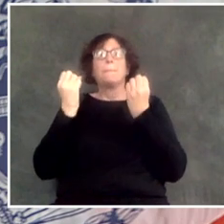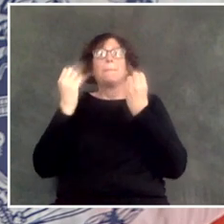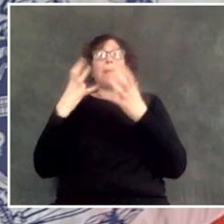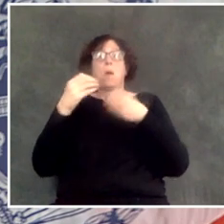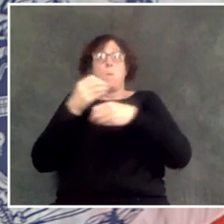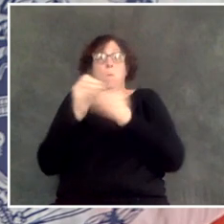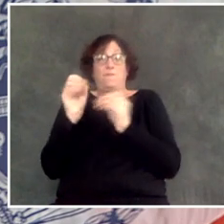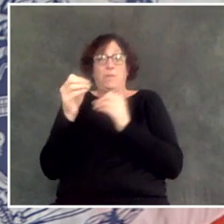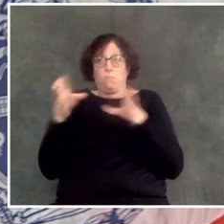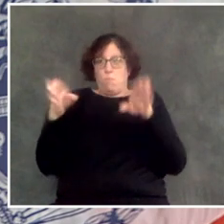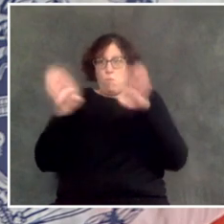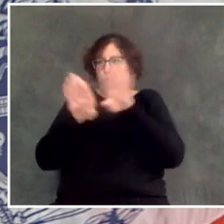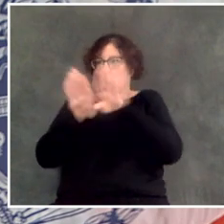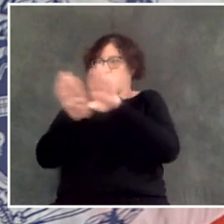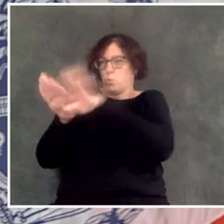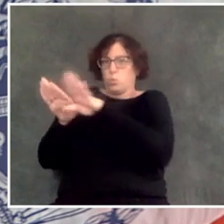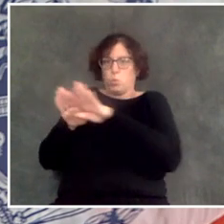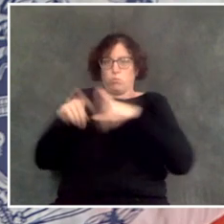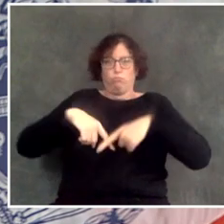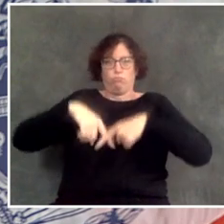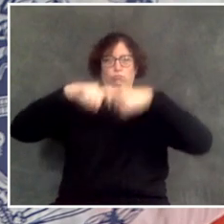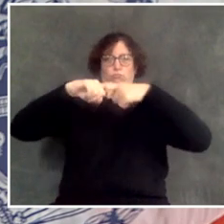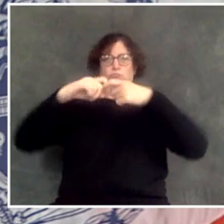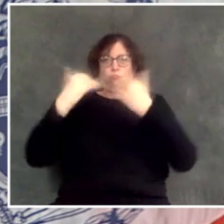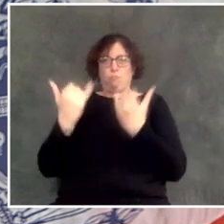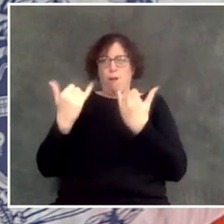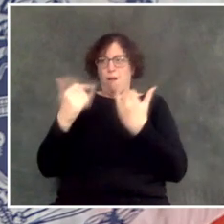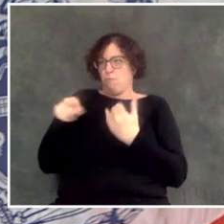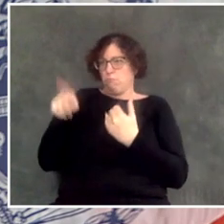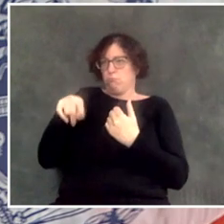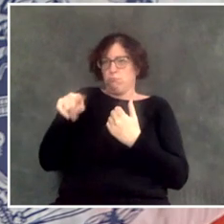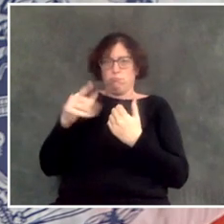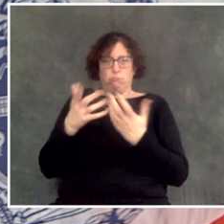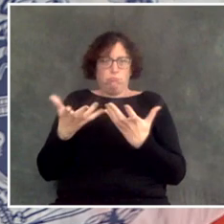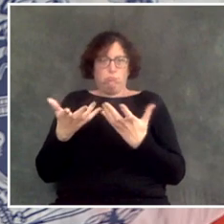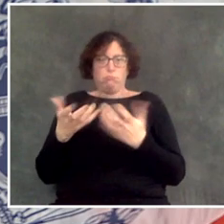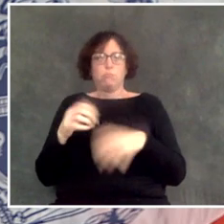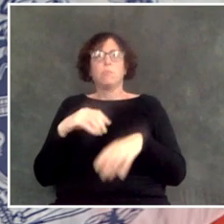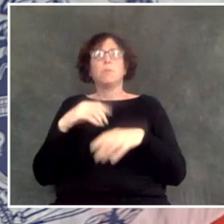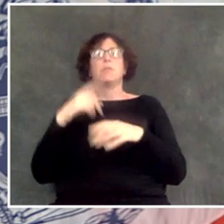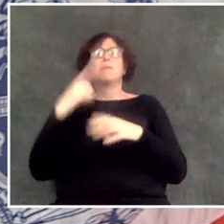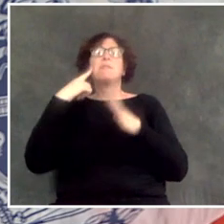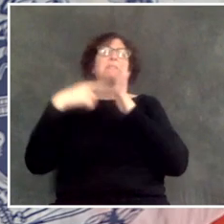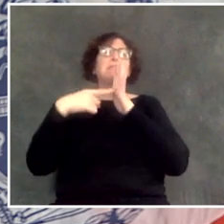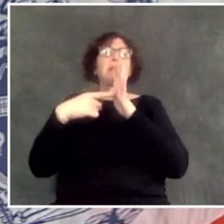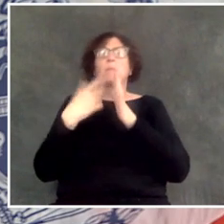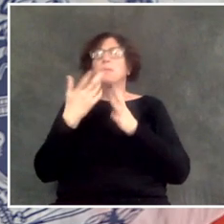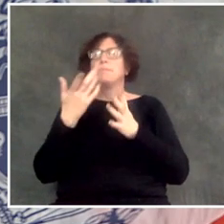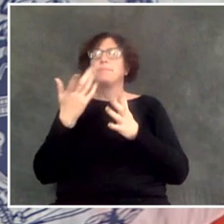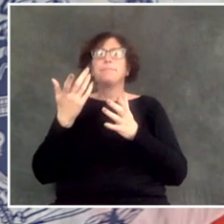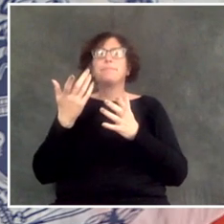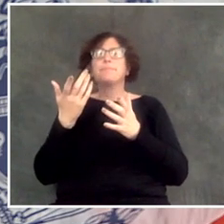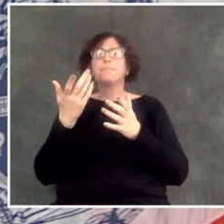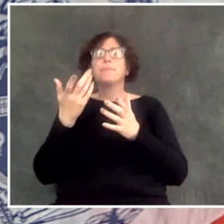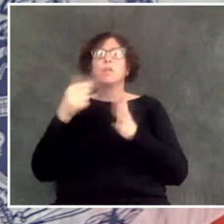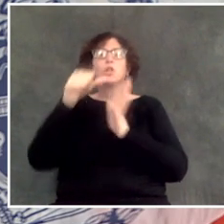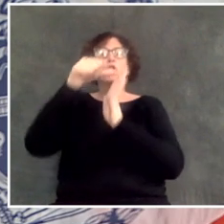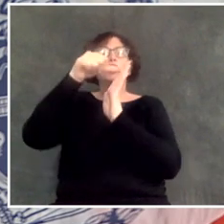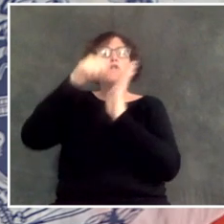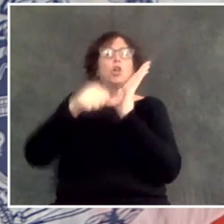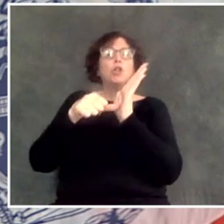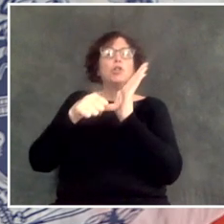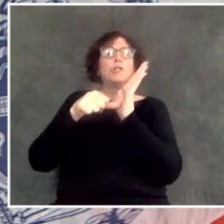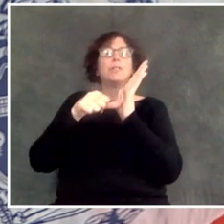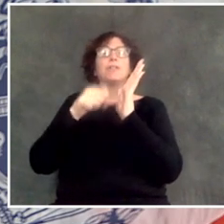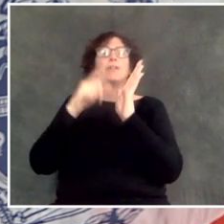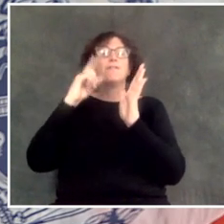dormant. For example, I think it's fair to say about something like cosmetic surgery, or, you know, much